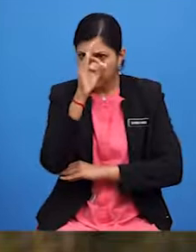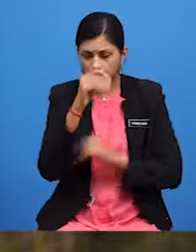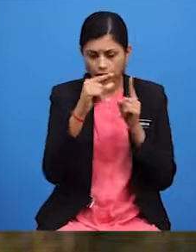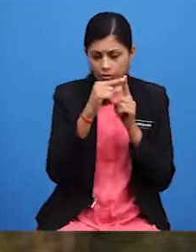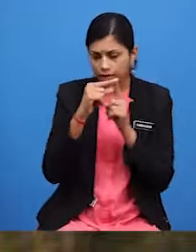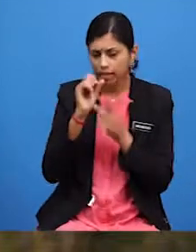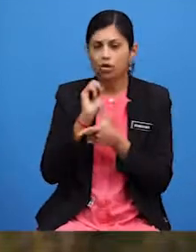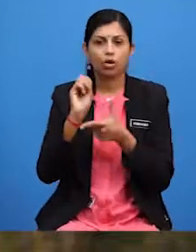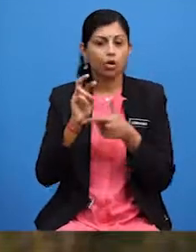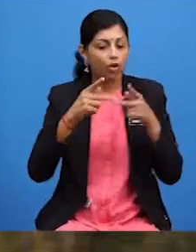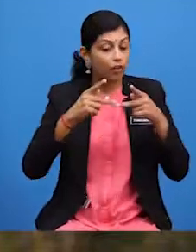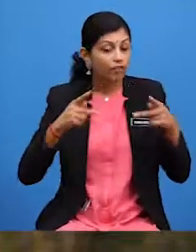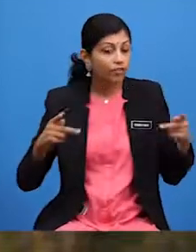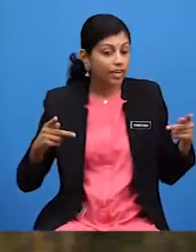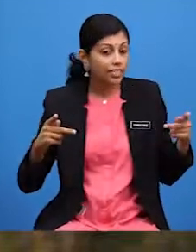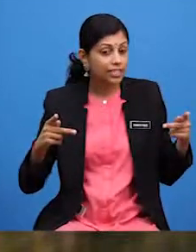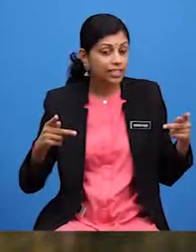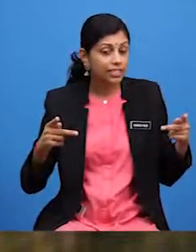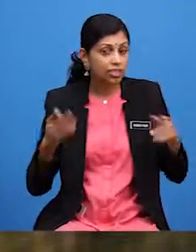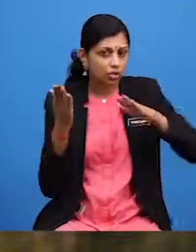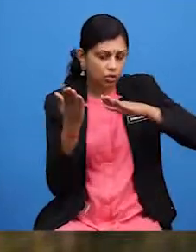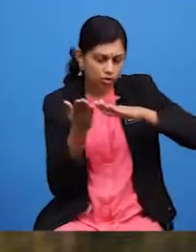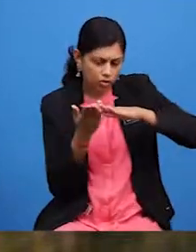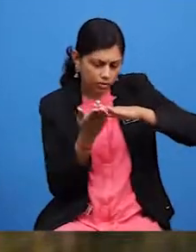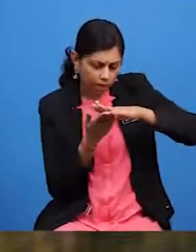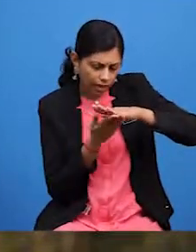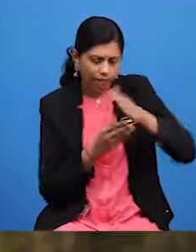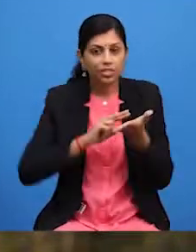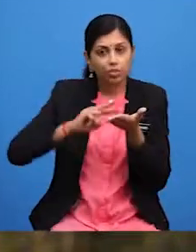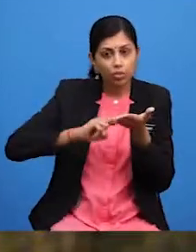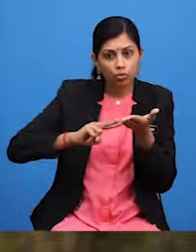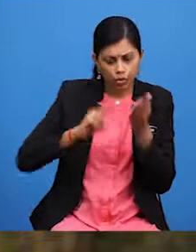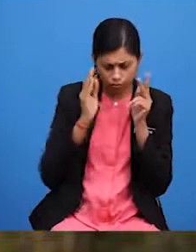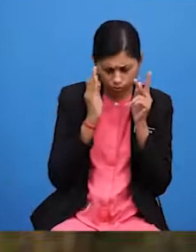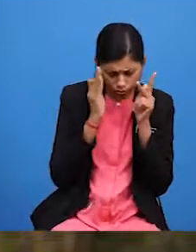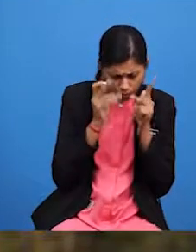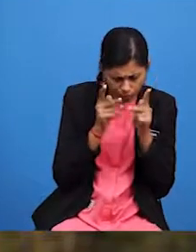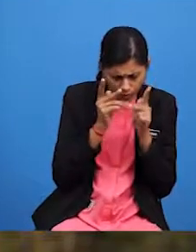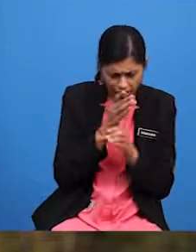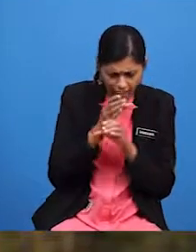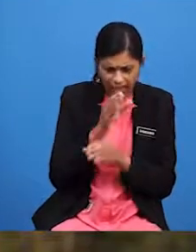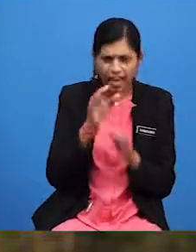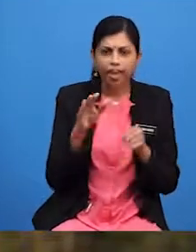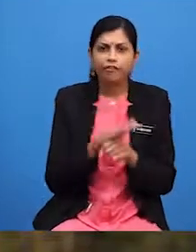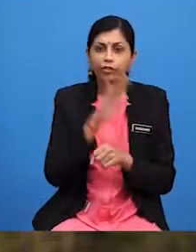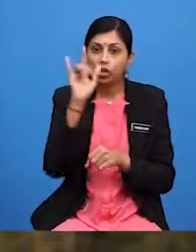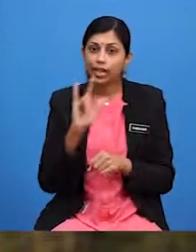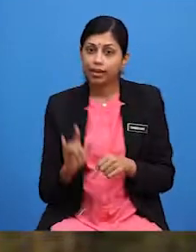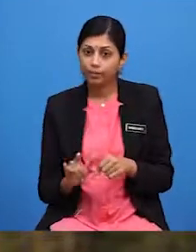phrase. So, scanning is reading more carefully because you are looking for